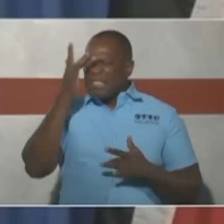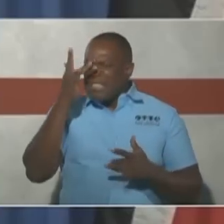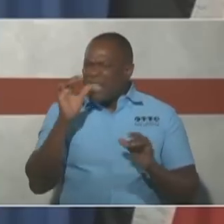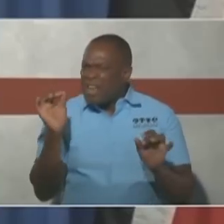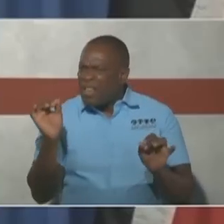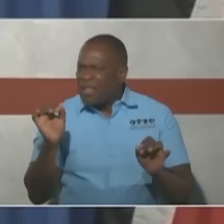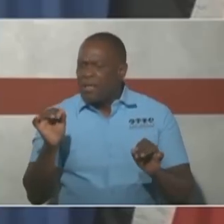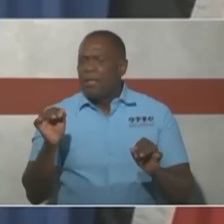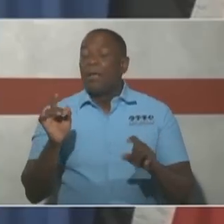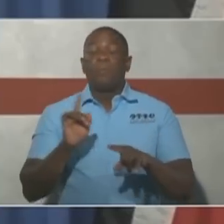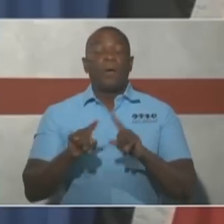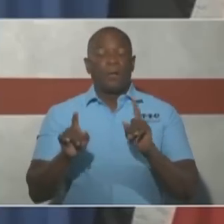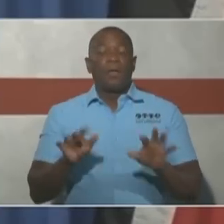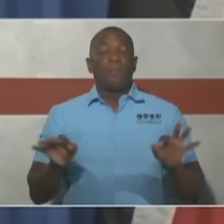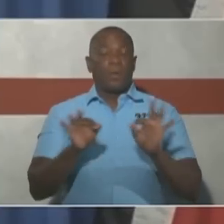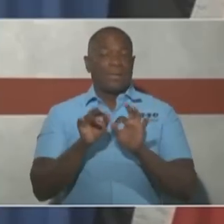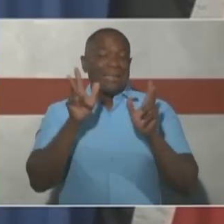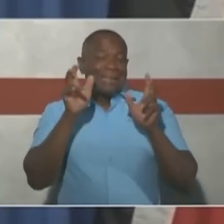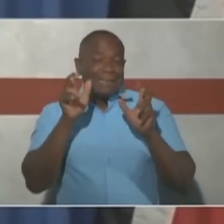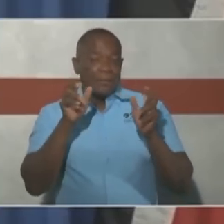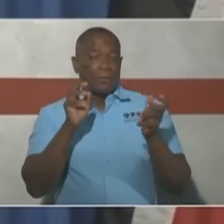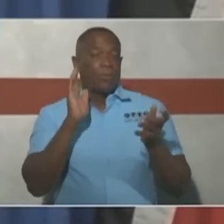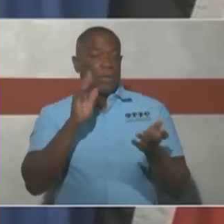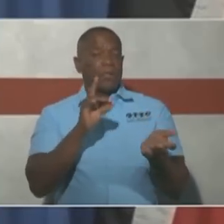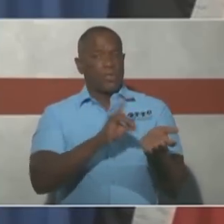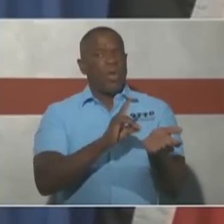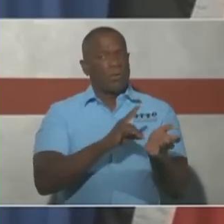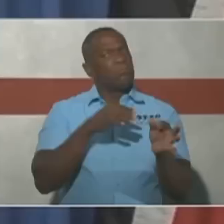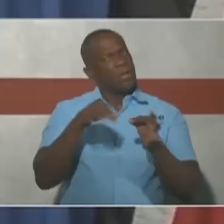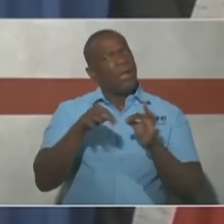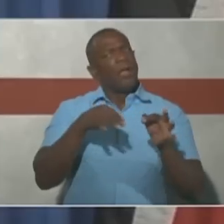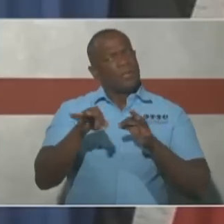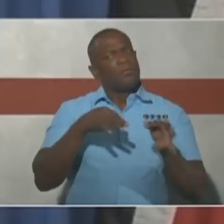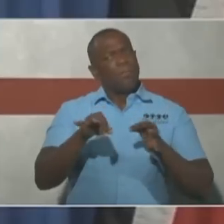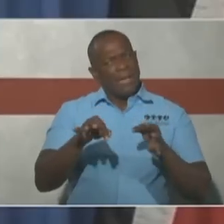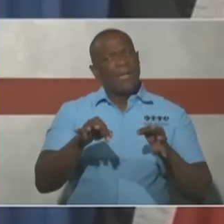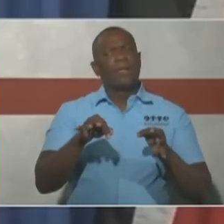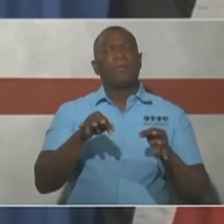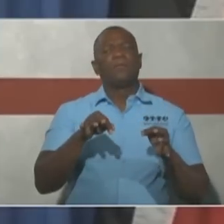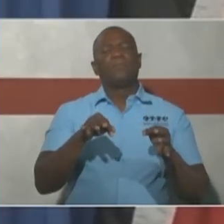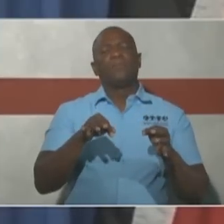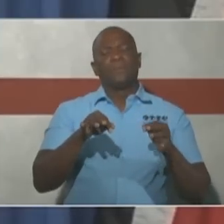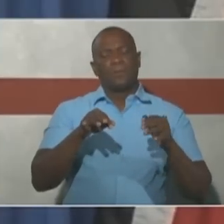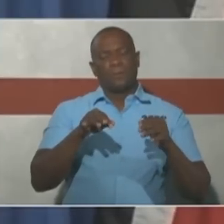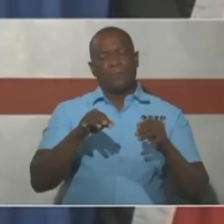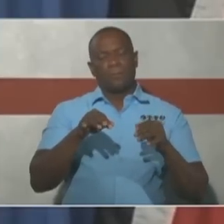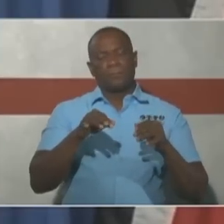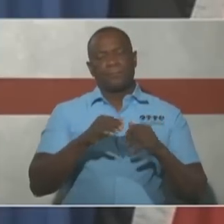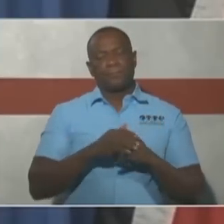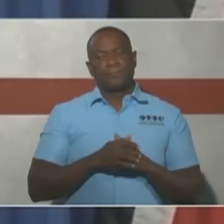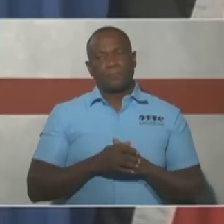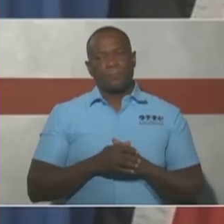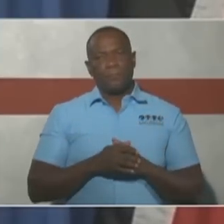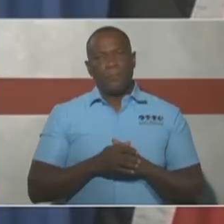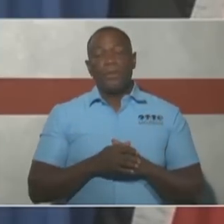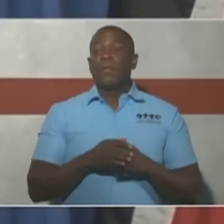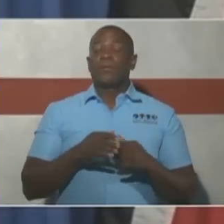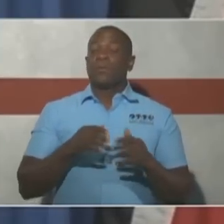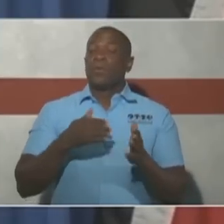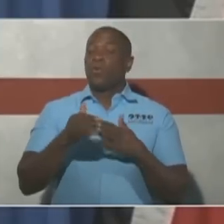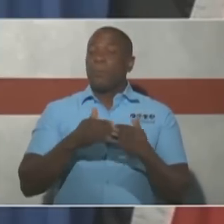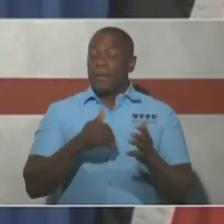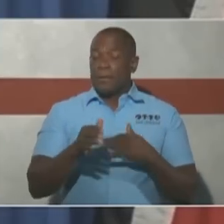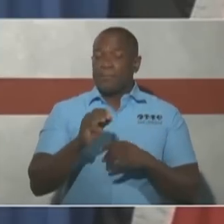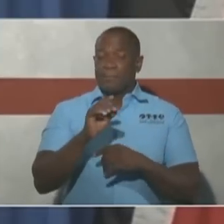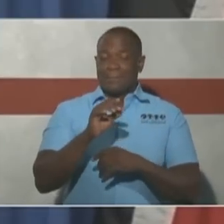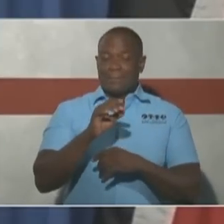doctors will give you an assessment of that in a while. But even as we were exposed in December, we didn't see a